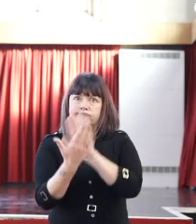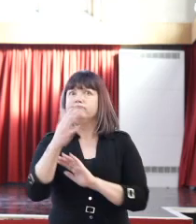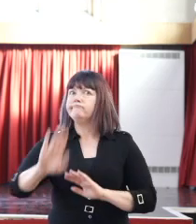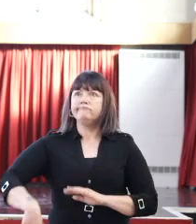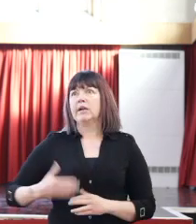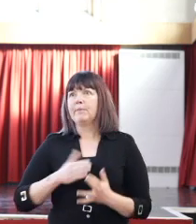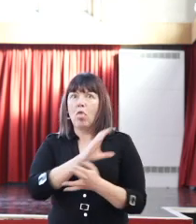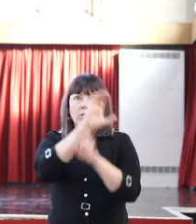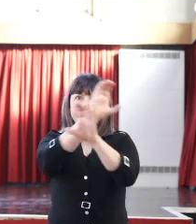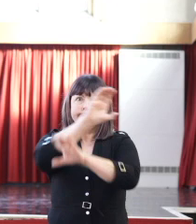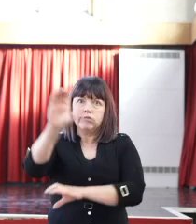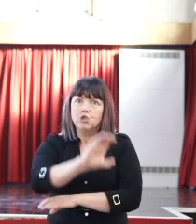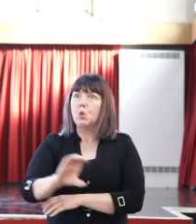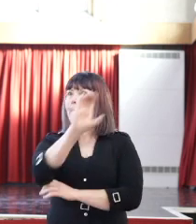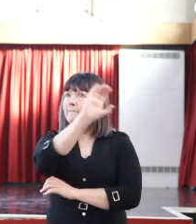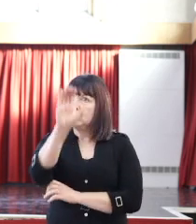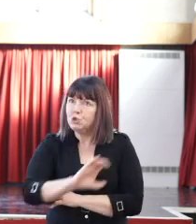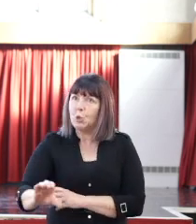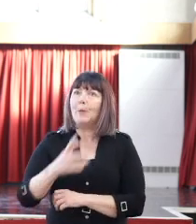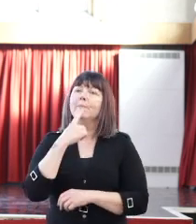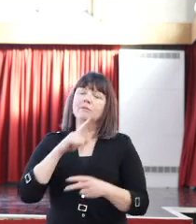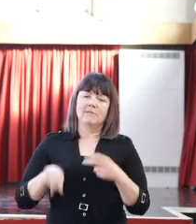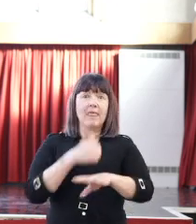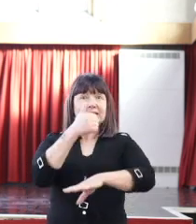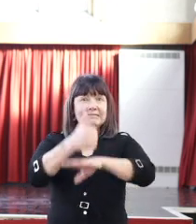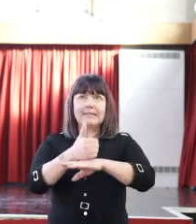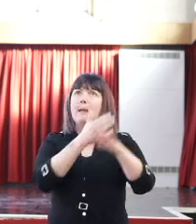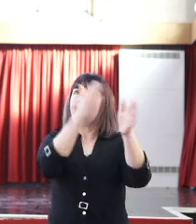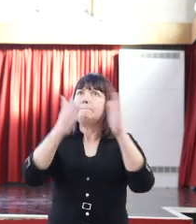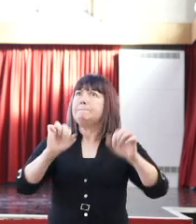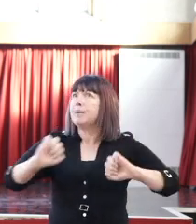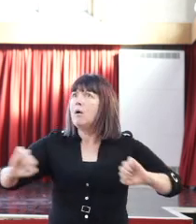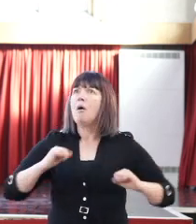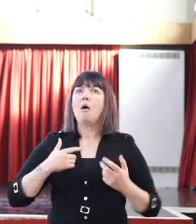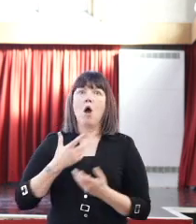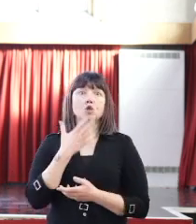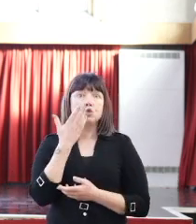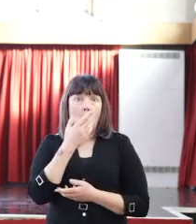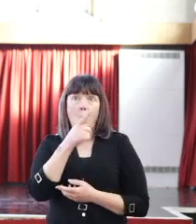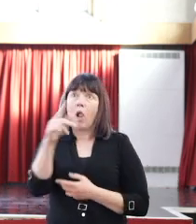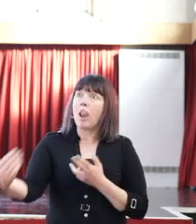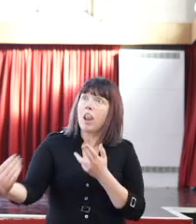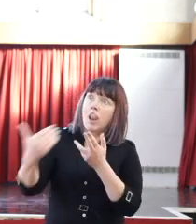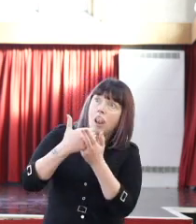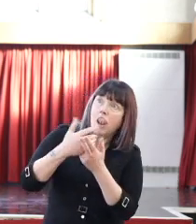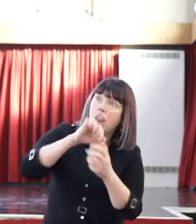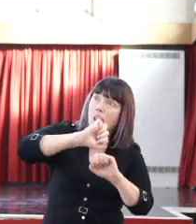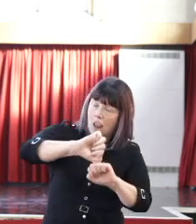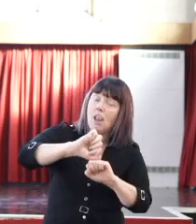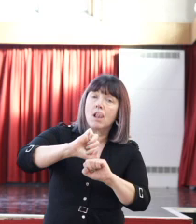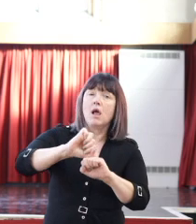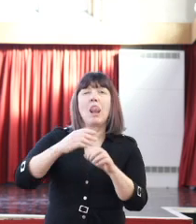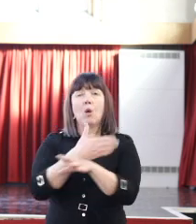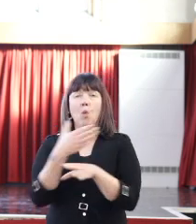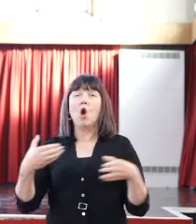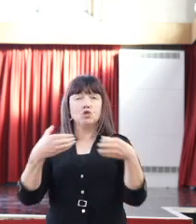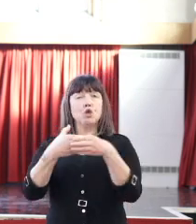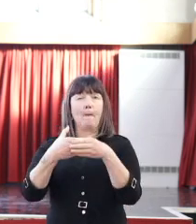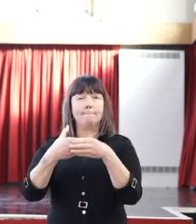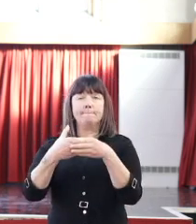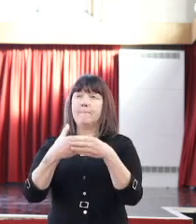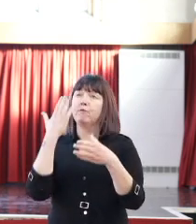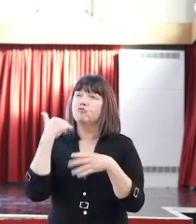some anti-racism workshops throughout schools in North Norfolk. And then the final piece of the project was the creation